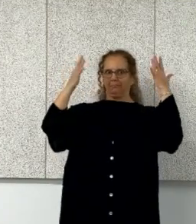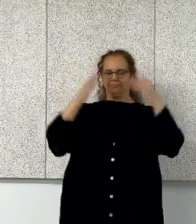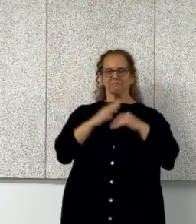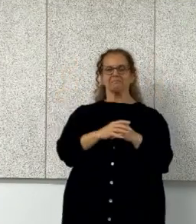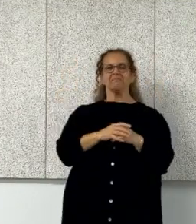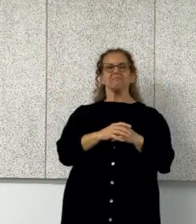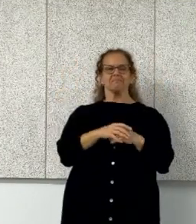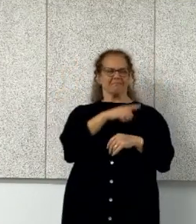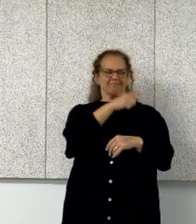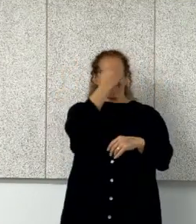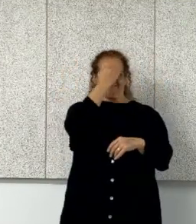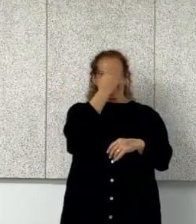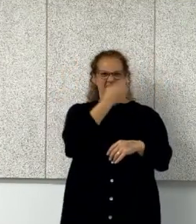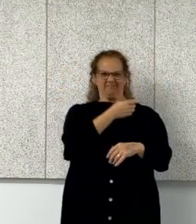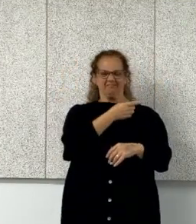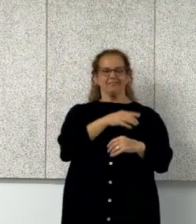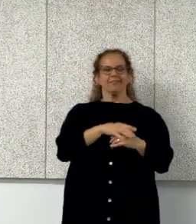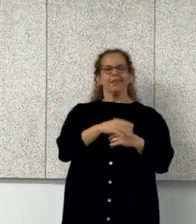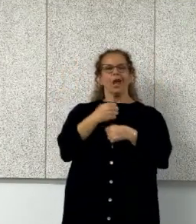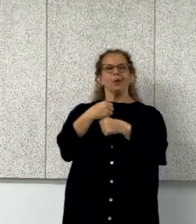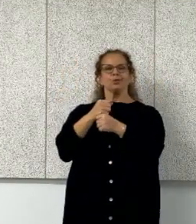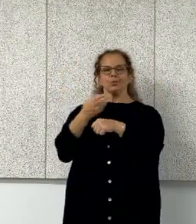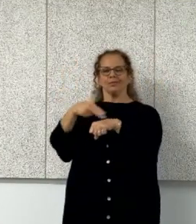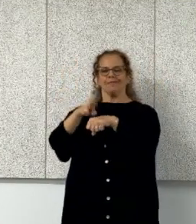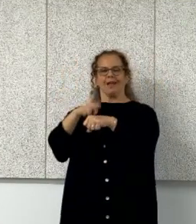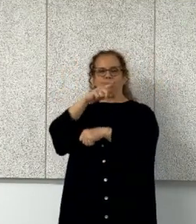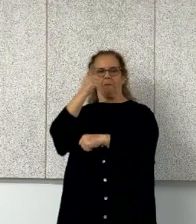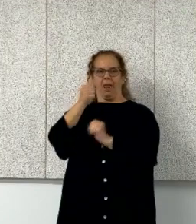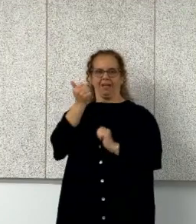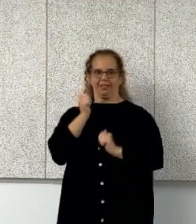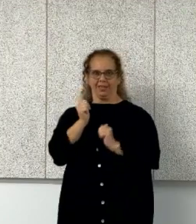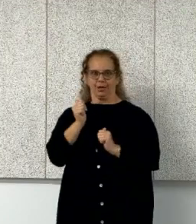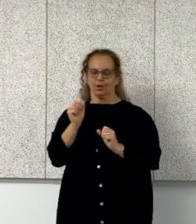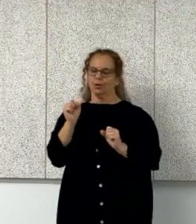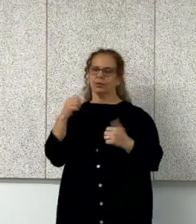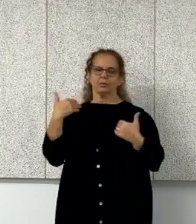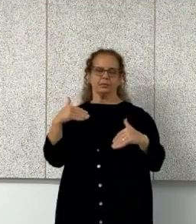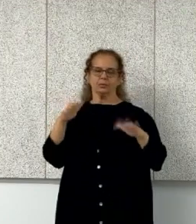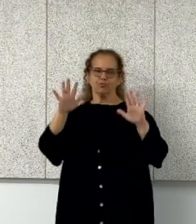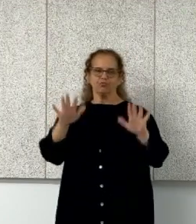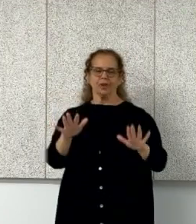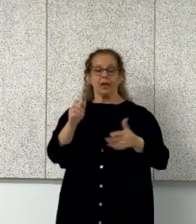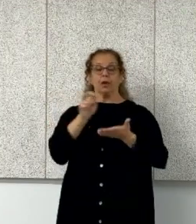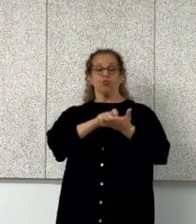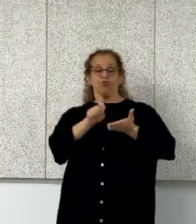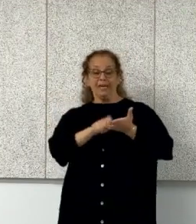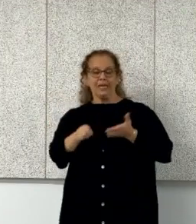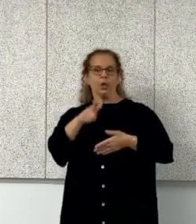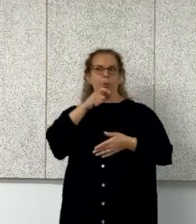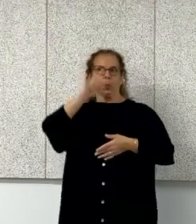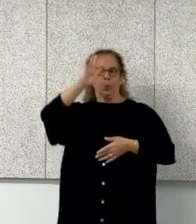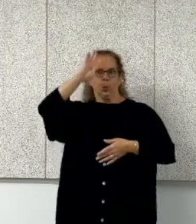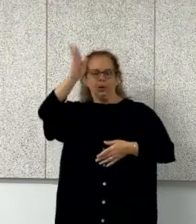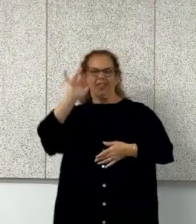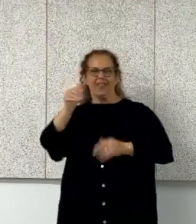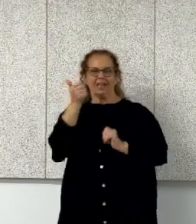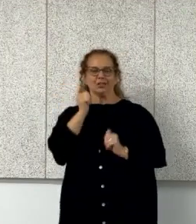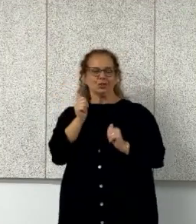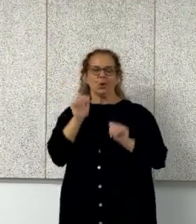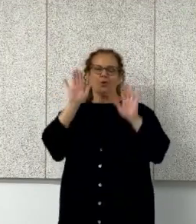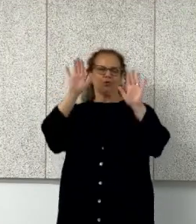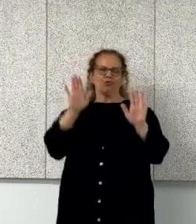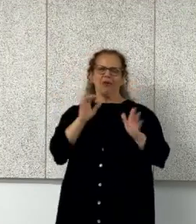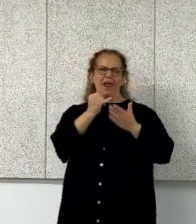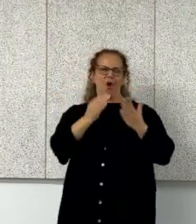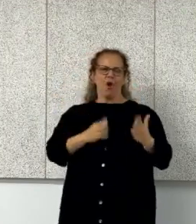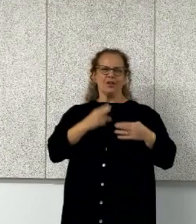Fernando knows it well. Co-produced by the National Black Theater. Written, conceived, created by a fantastic